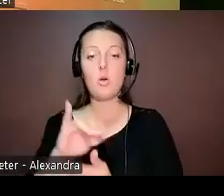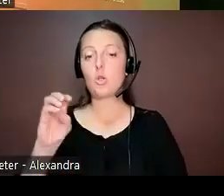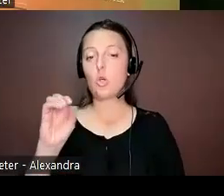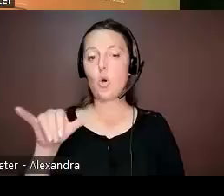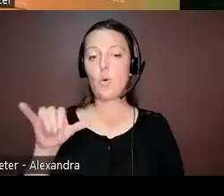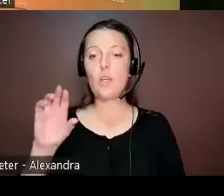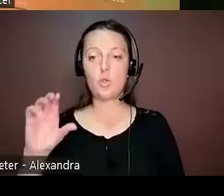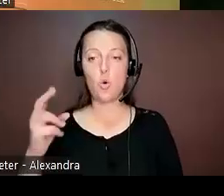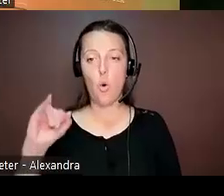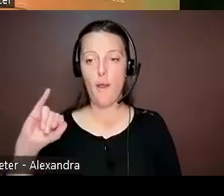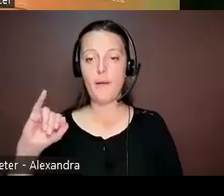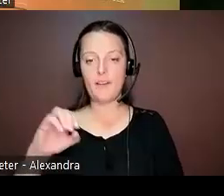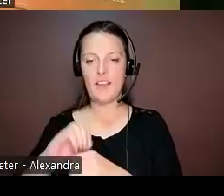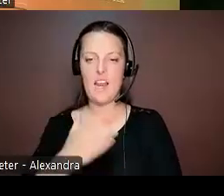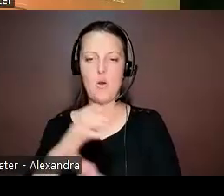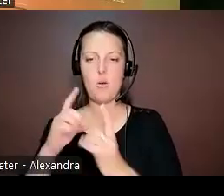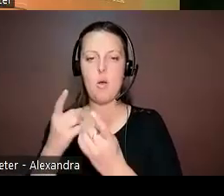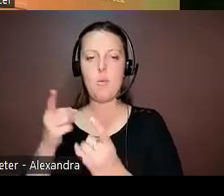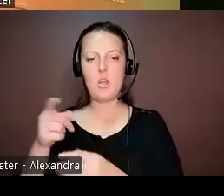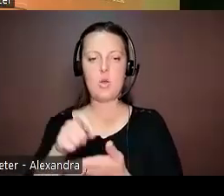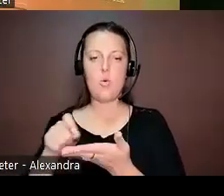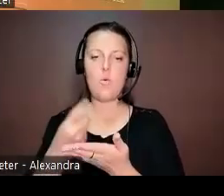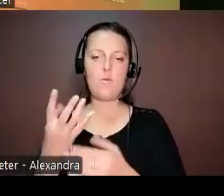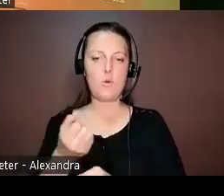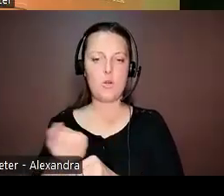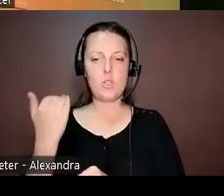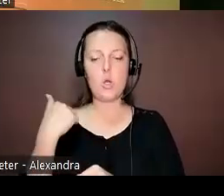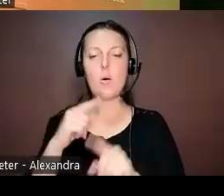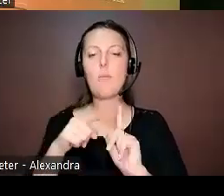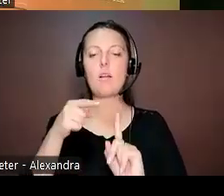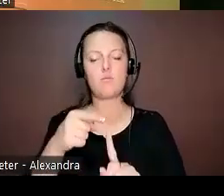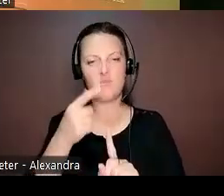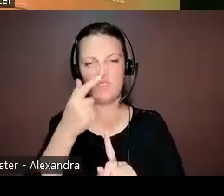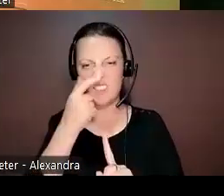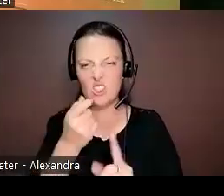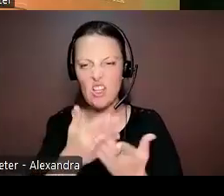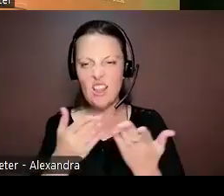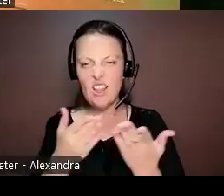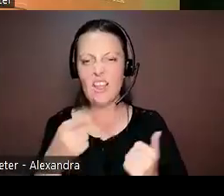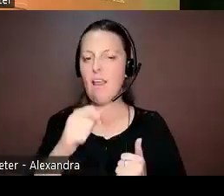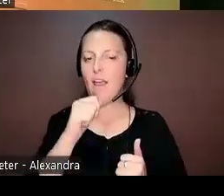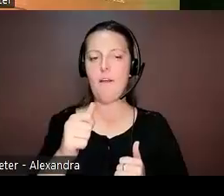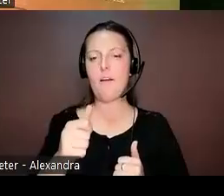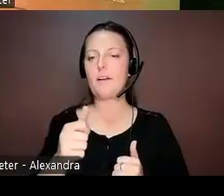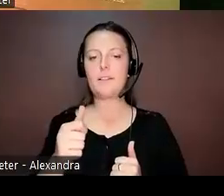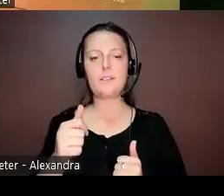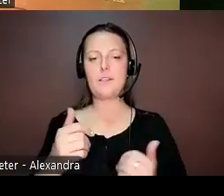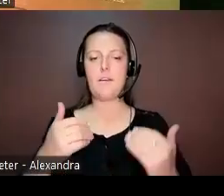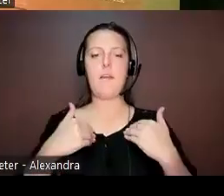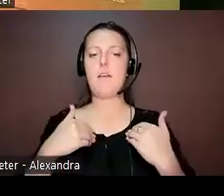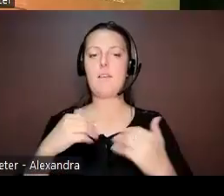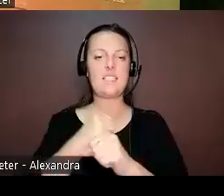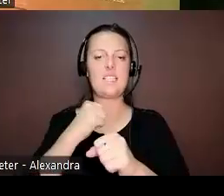finding that didn't reach a statistical significance because probably the power issue. because only 11 people